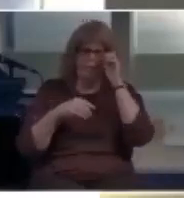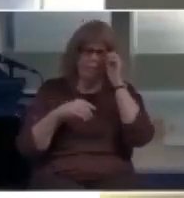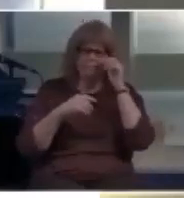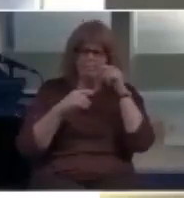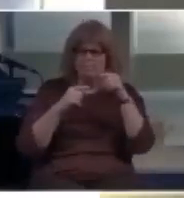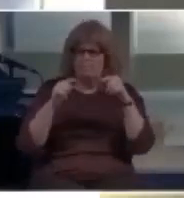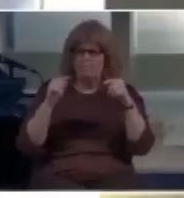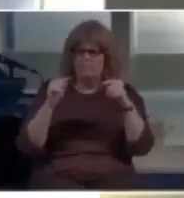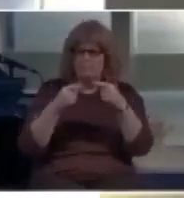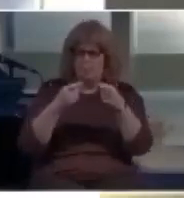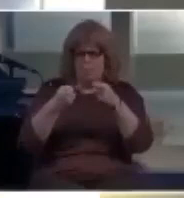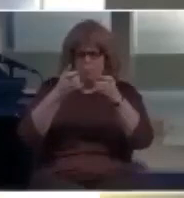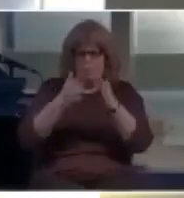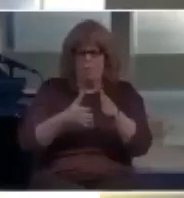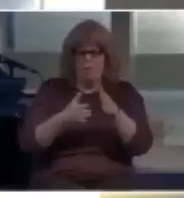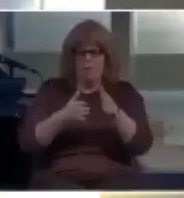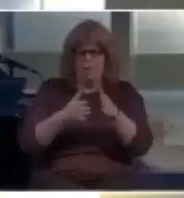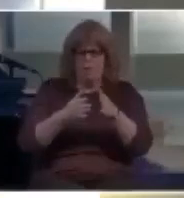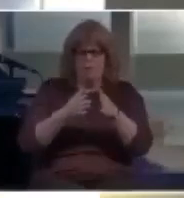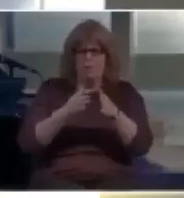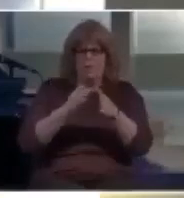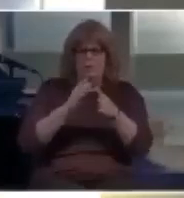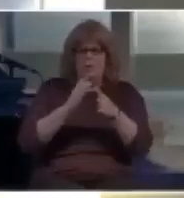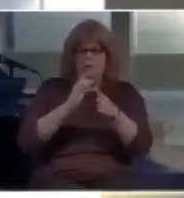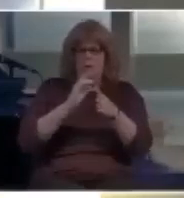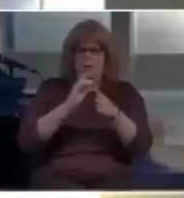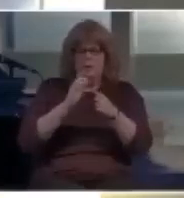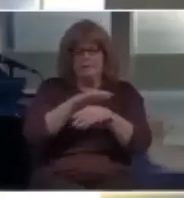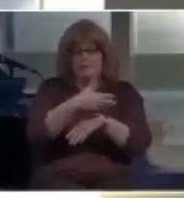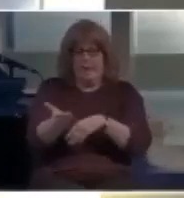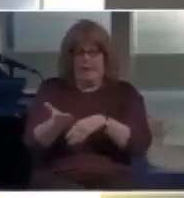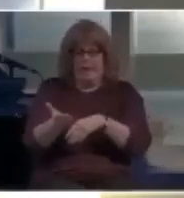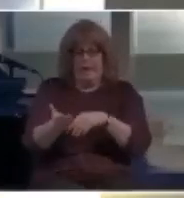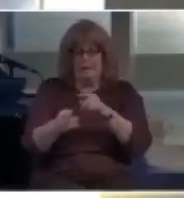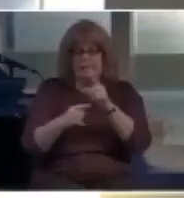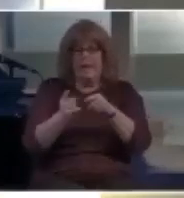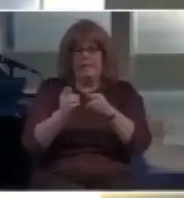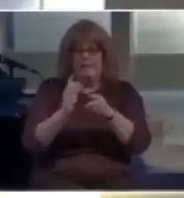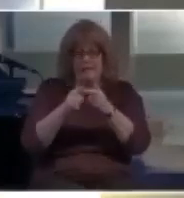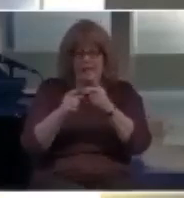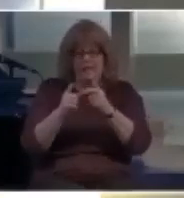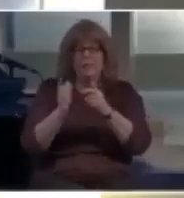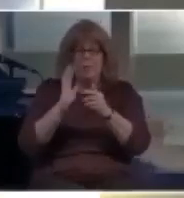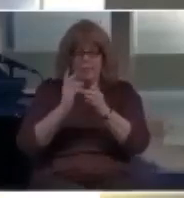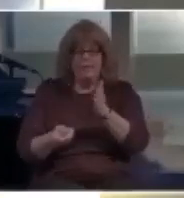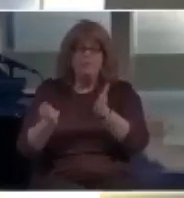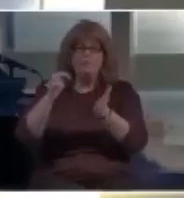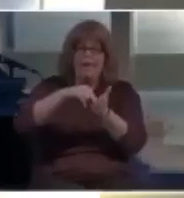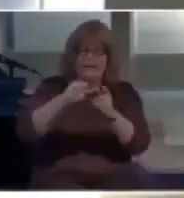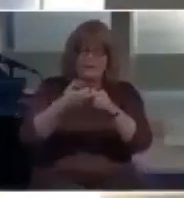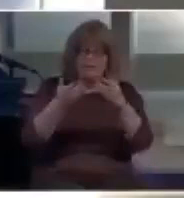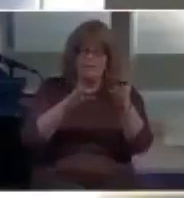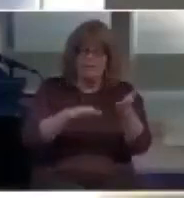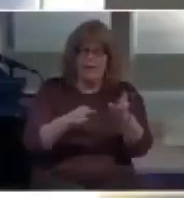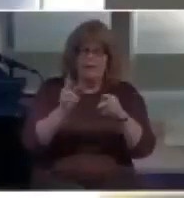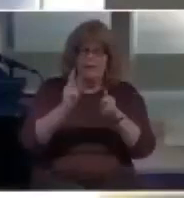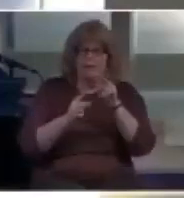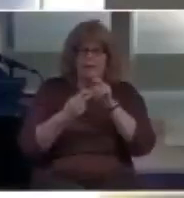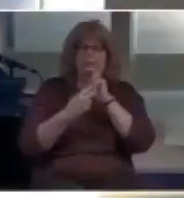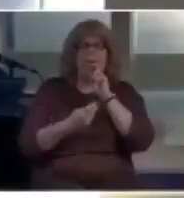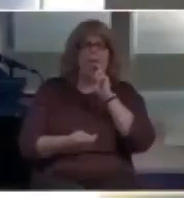this ruler is raised from the dead. He's raised from the dead. And people